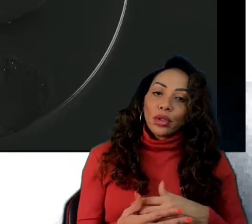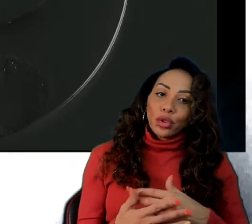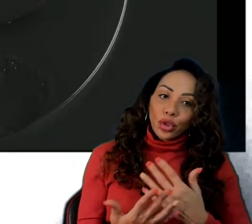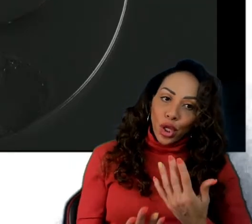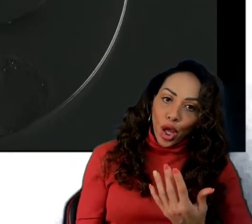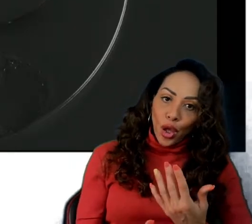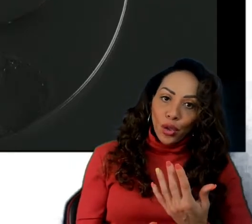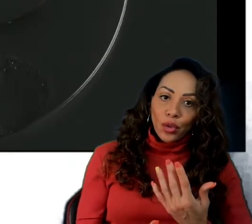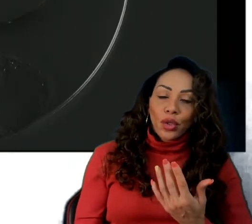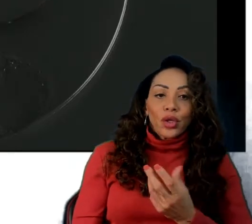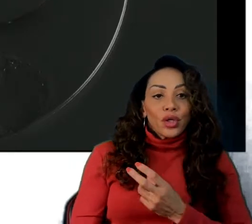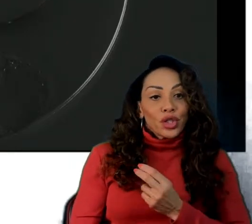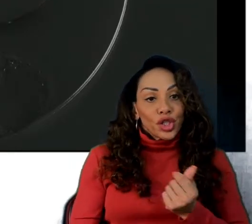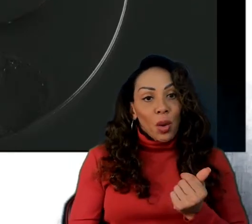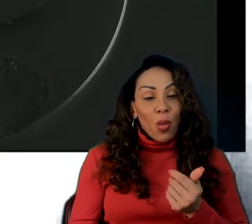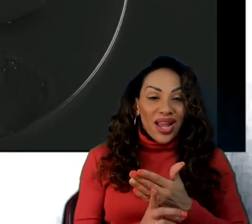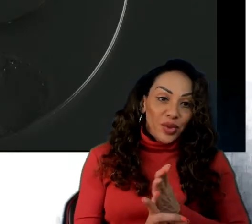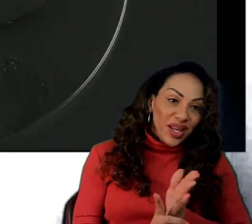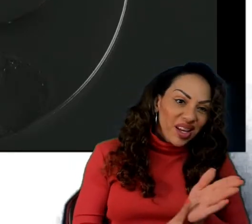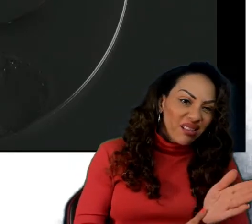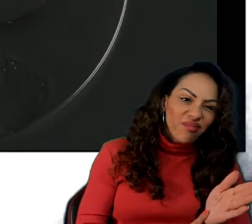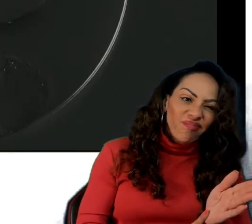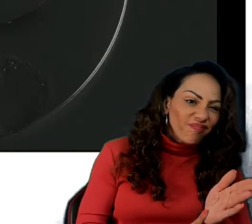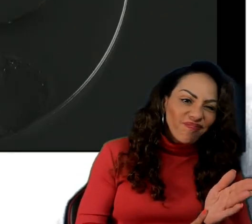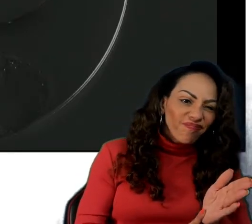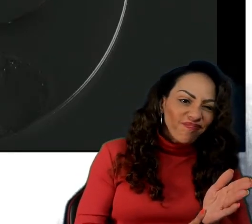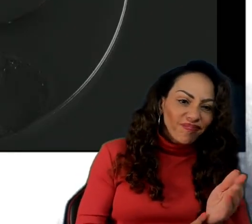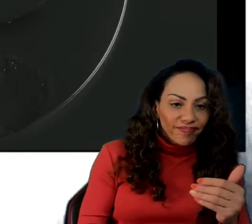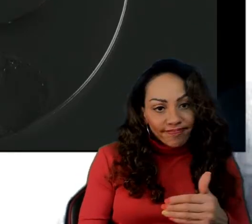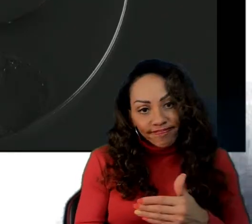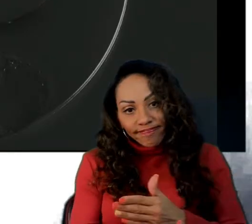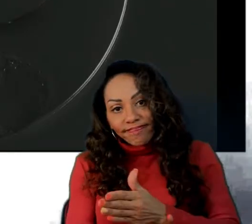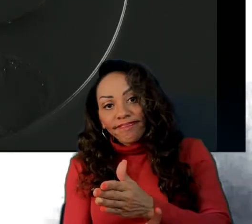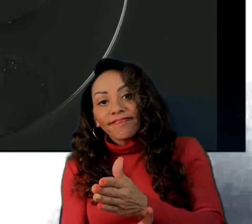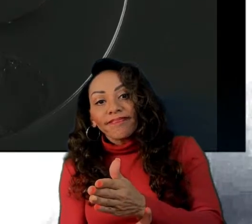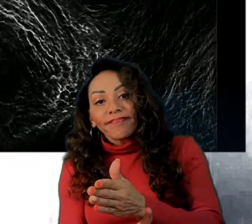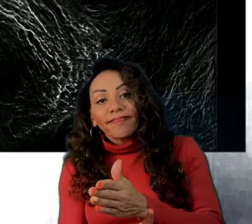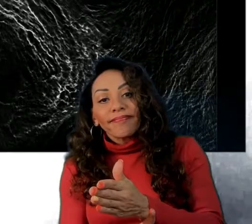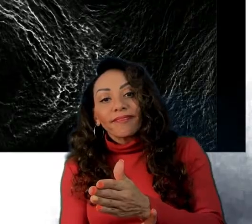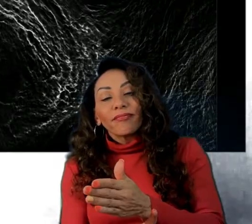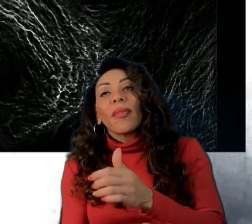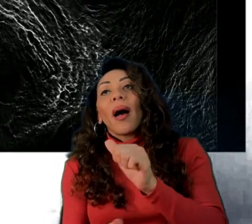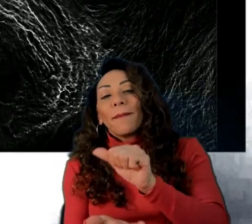felt unproductive, but I don't think we'd have arrived at where we did if we hadn't have done that.